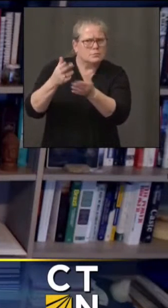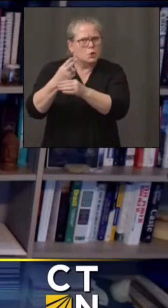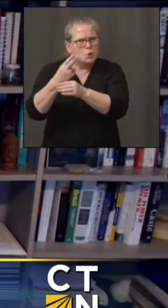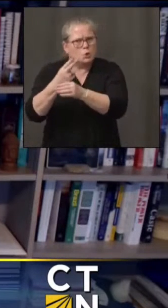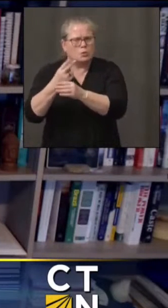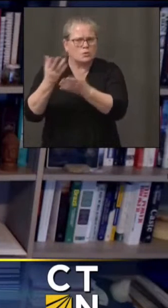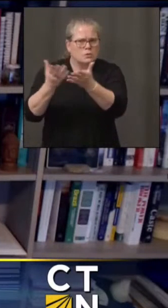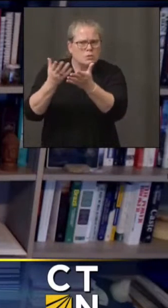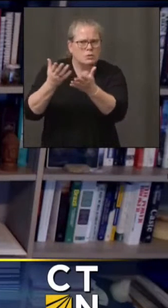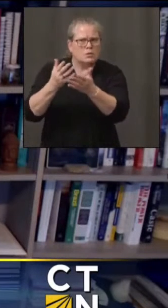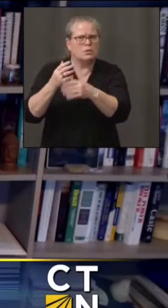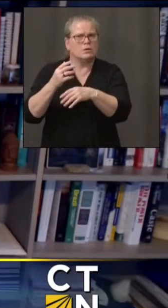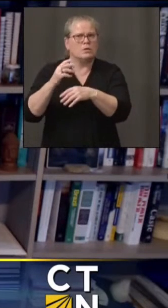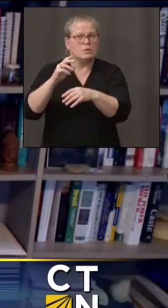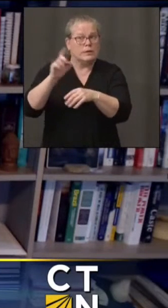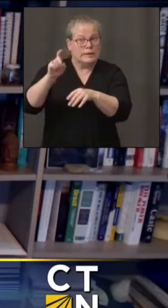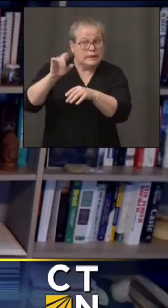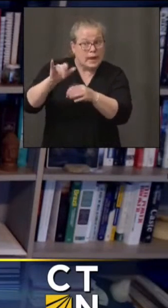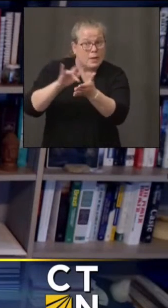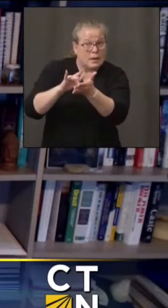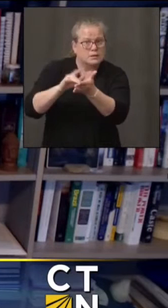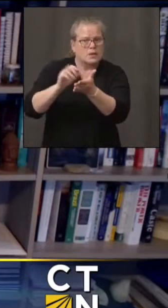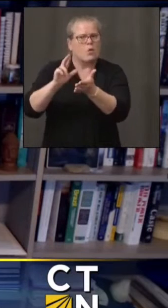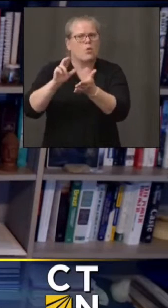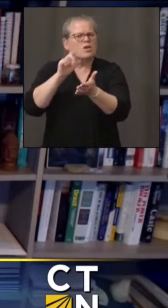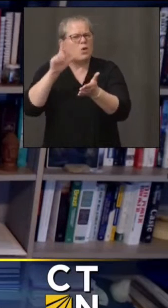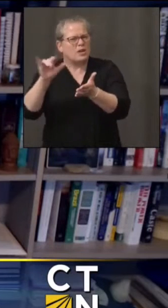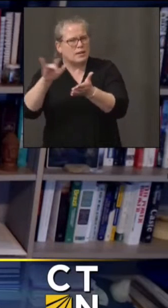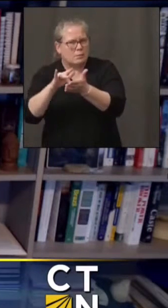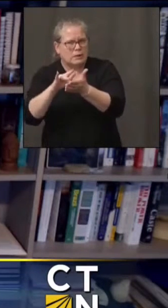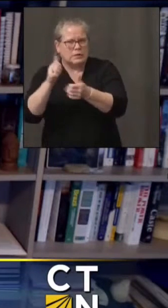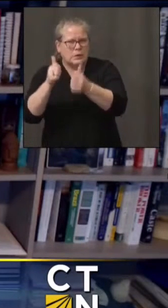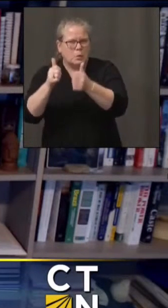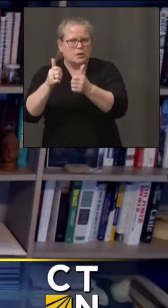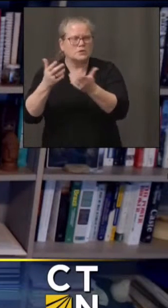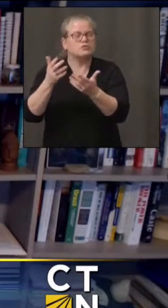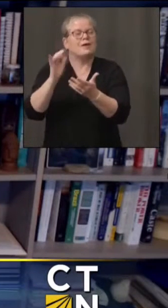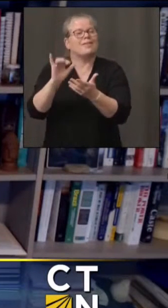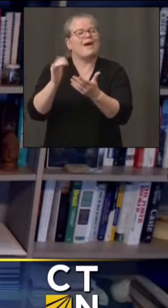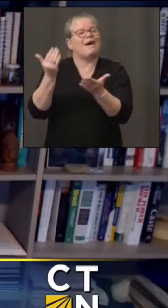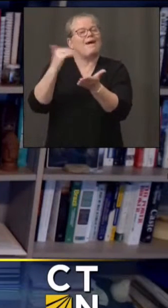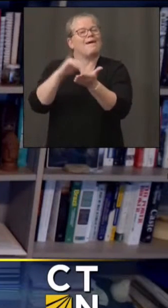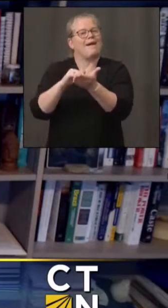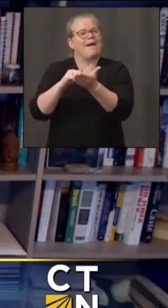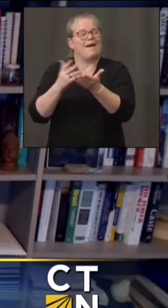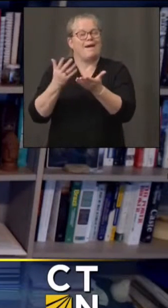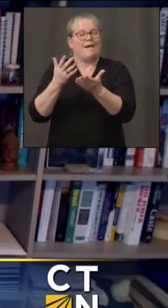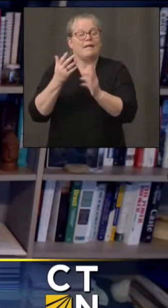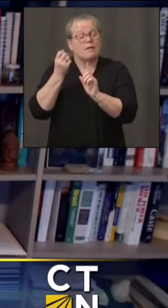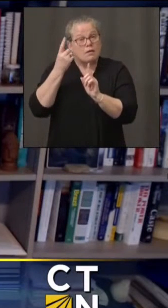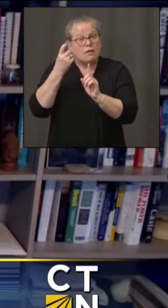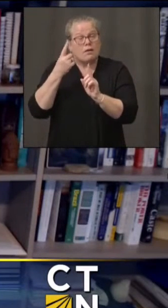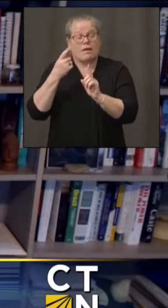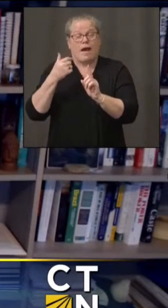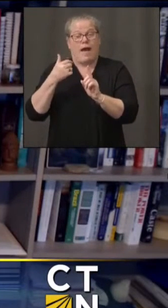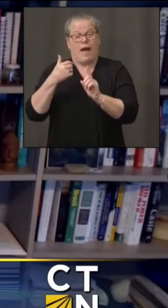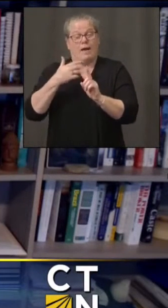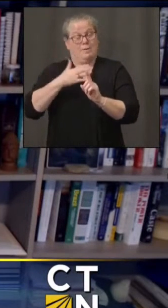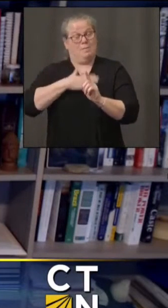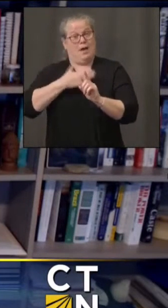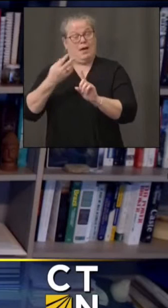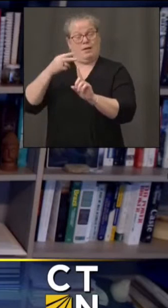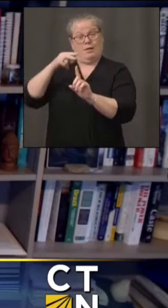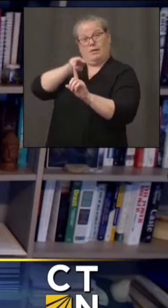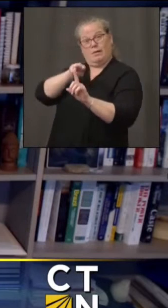were they warranted. I think the other issue, really, again, and this is coming more from the public health side rather than the medical side, is